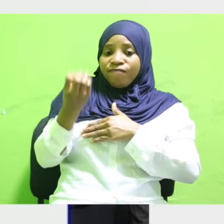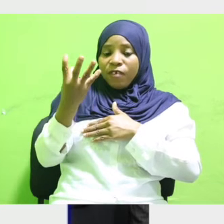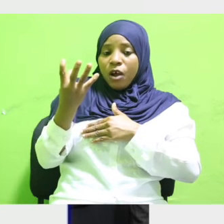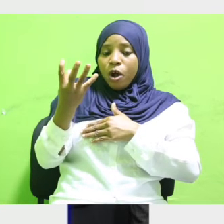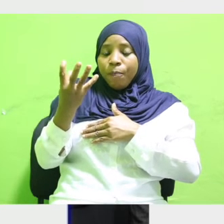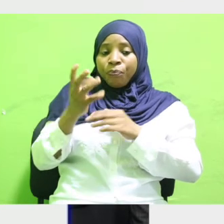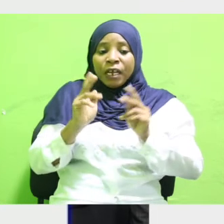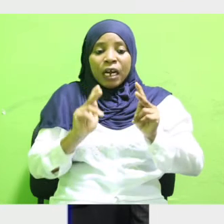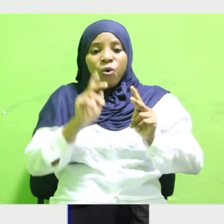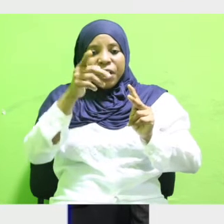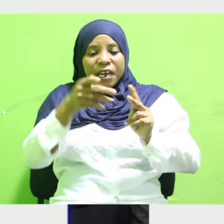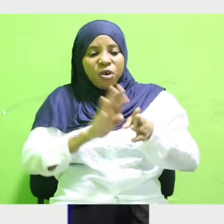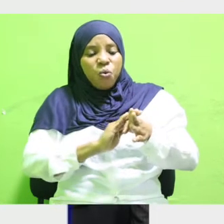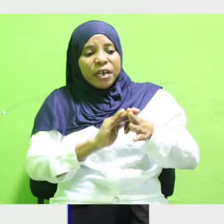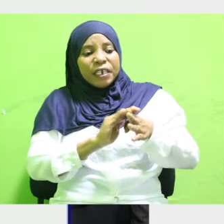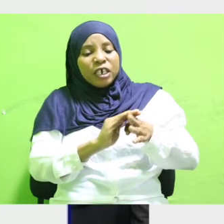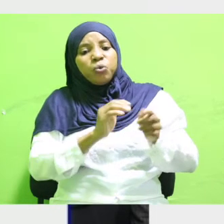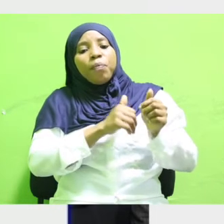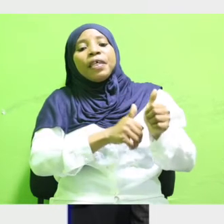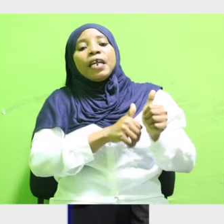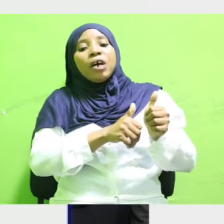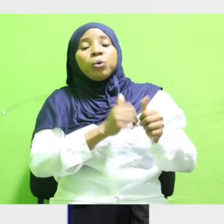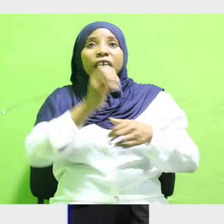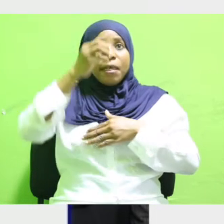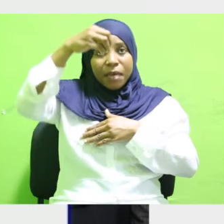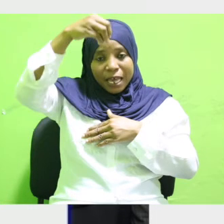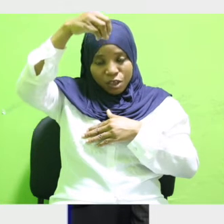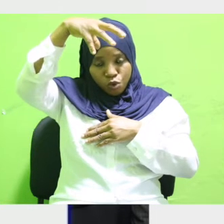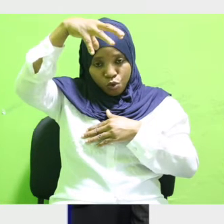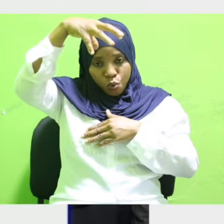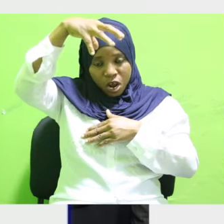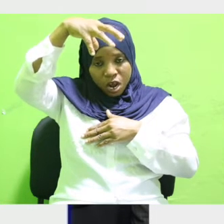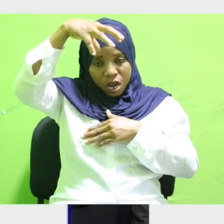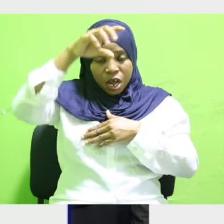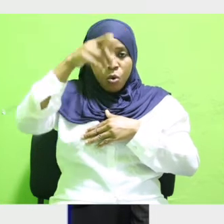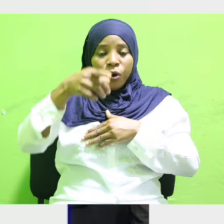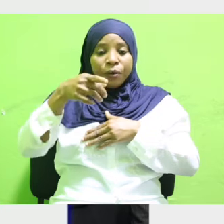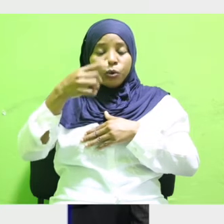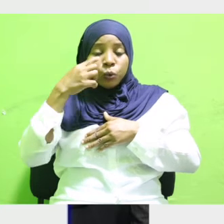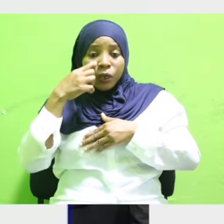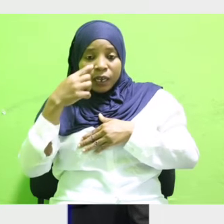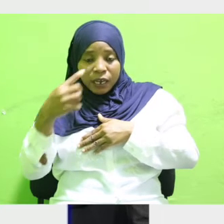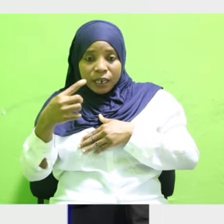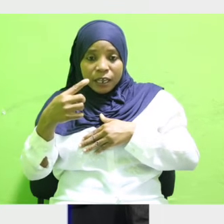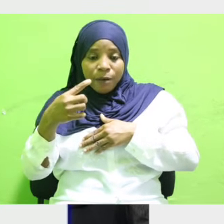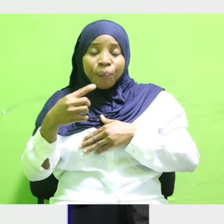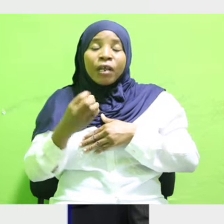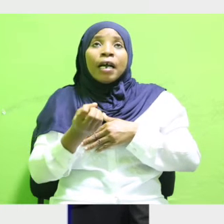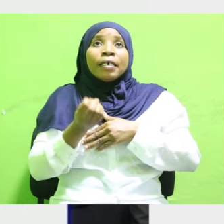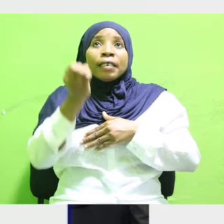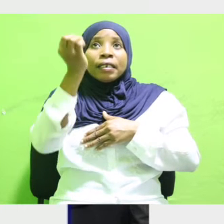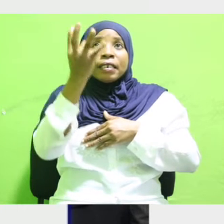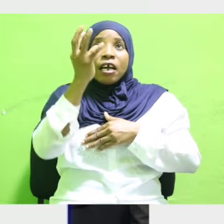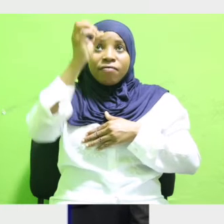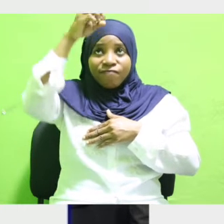always faces the sun. Wherever the sun is, the sunflower faces the sun. There are